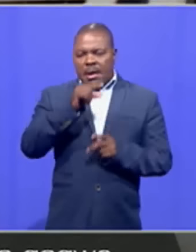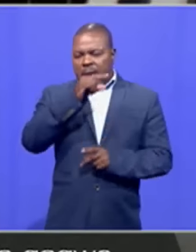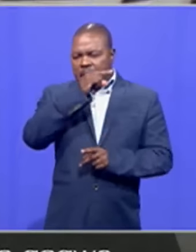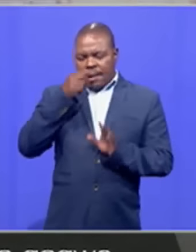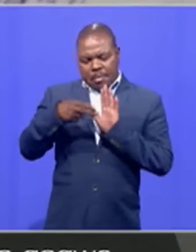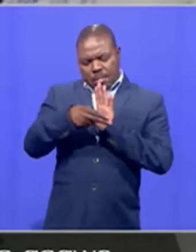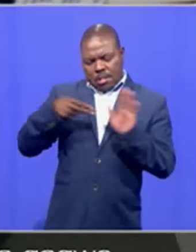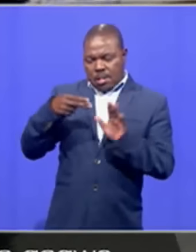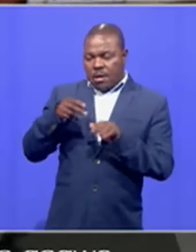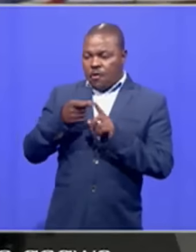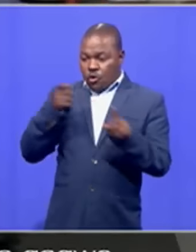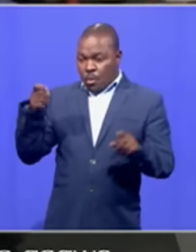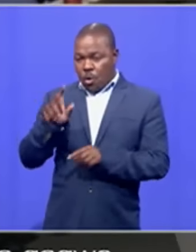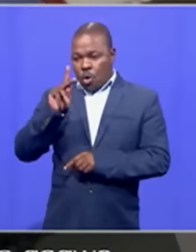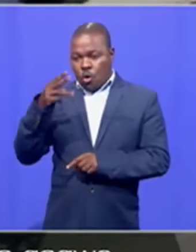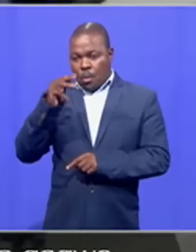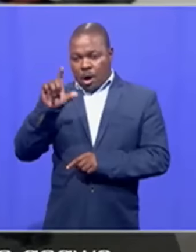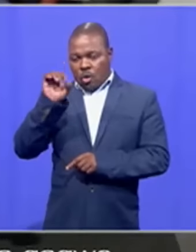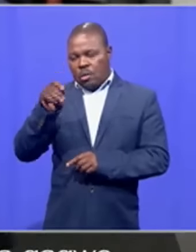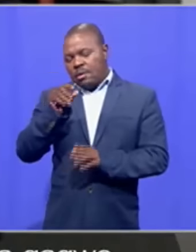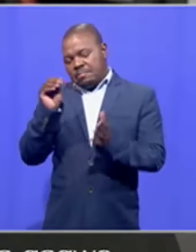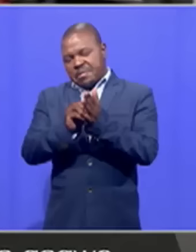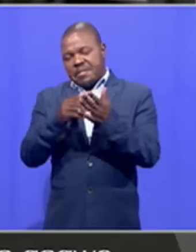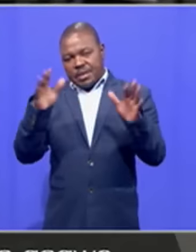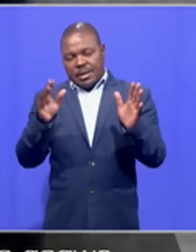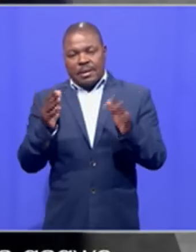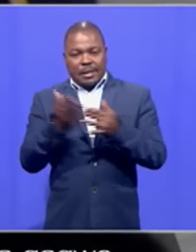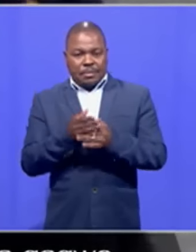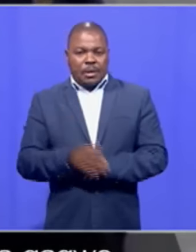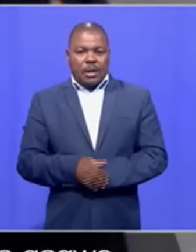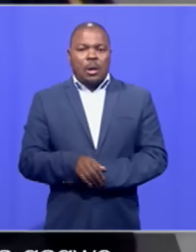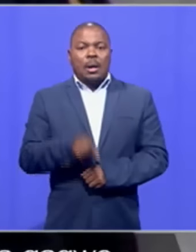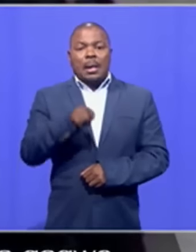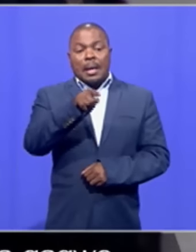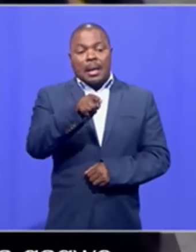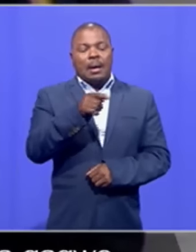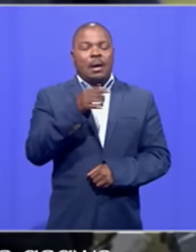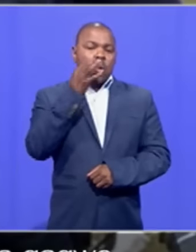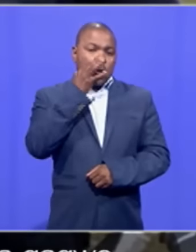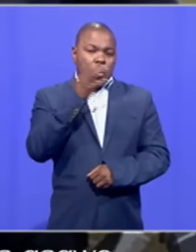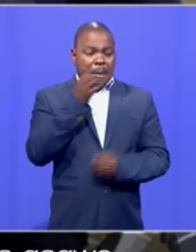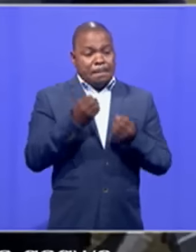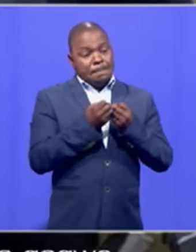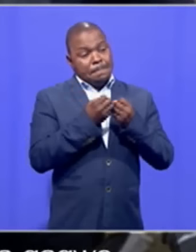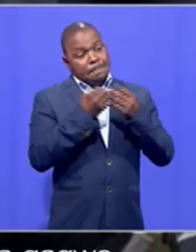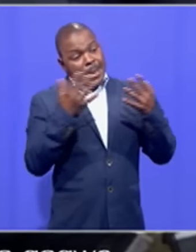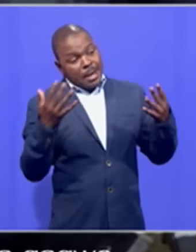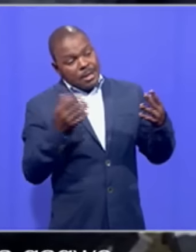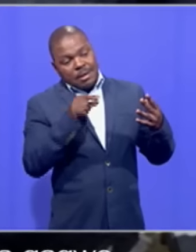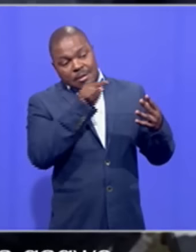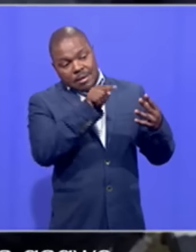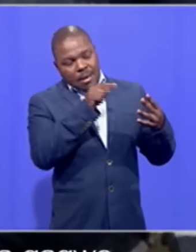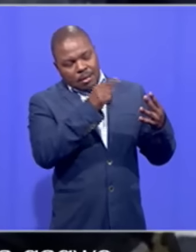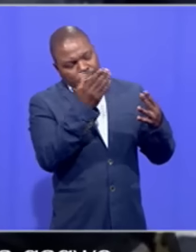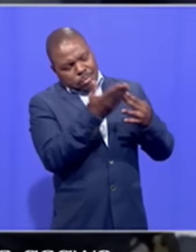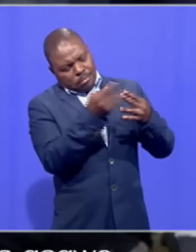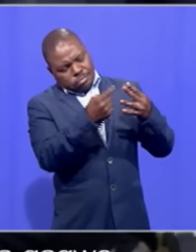General Khumalo. Maphodisa a KwaZulu-Natal a netefaditše gore melato e mentši ya bosenyi e be ya mantšhwa le leina la